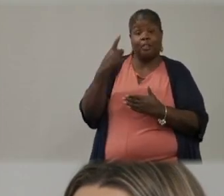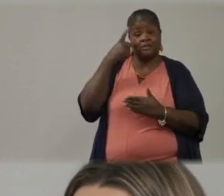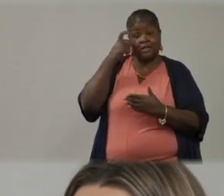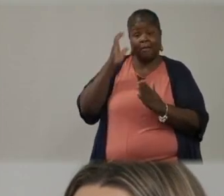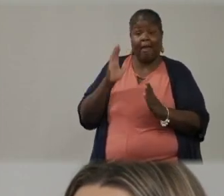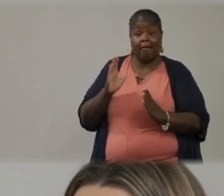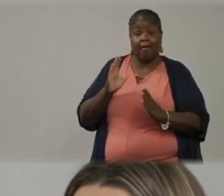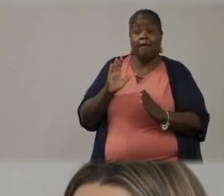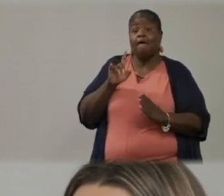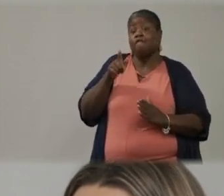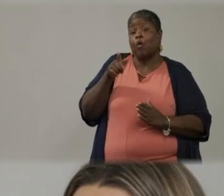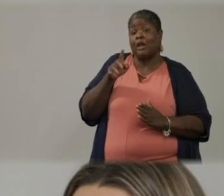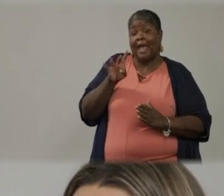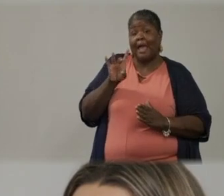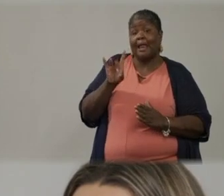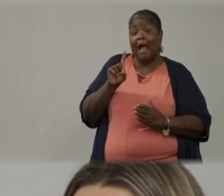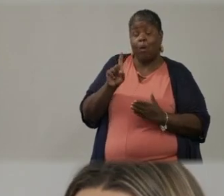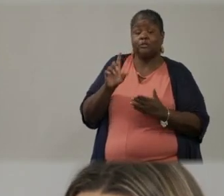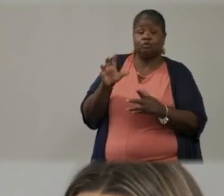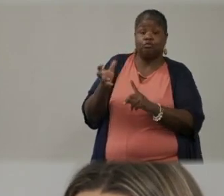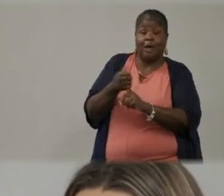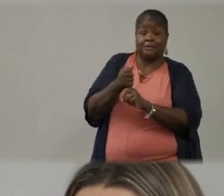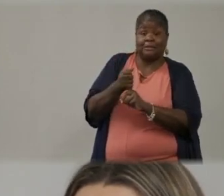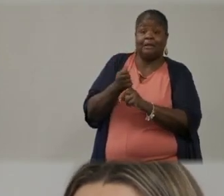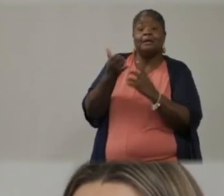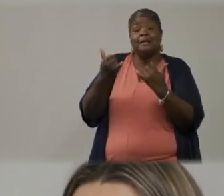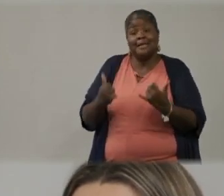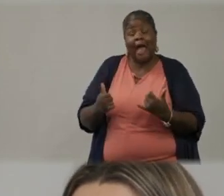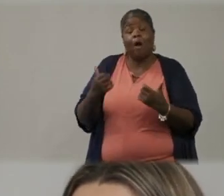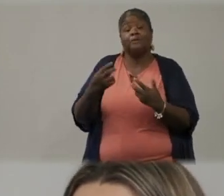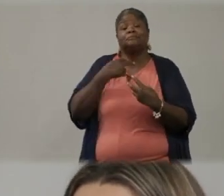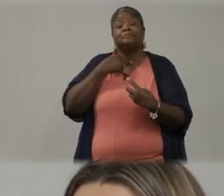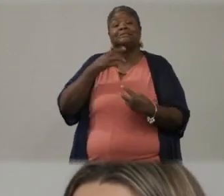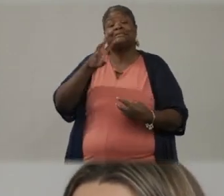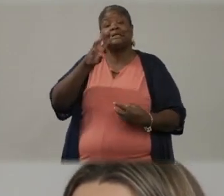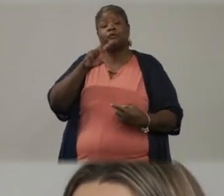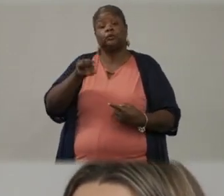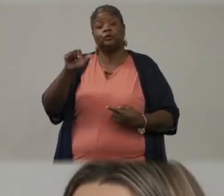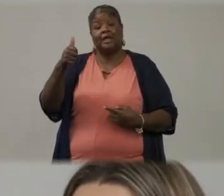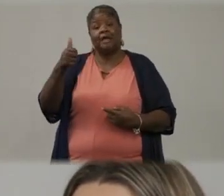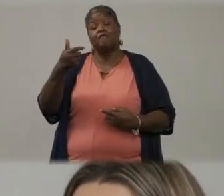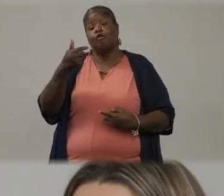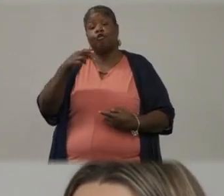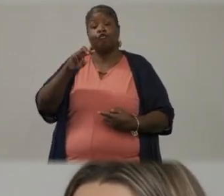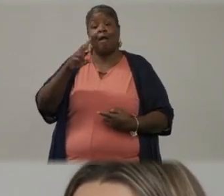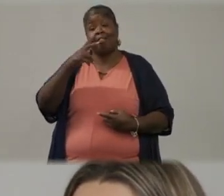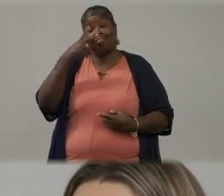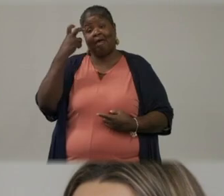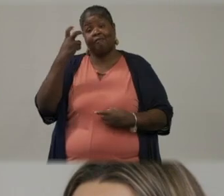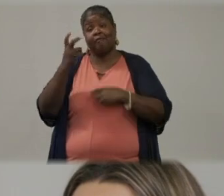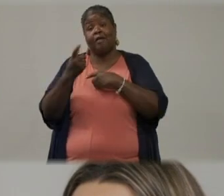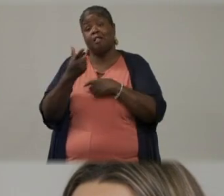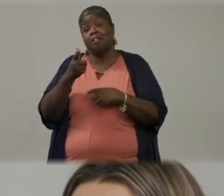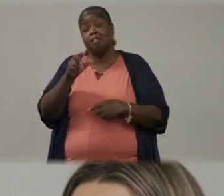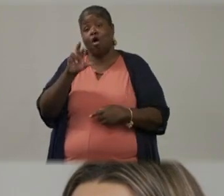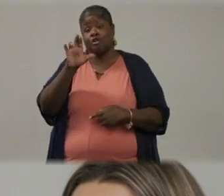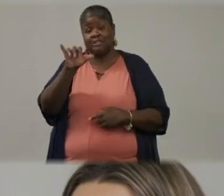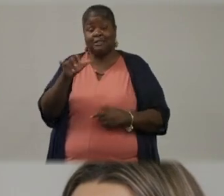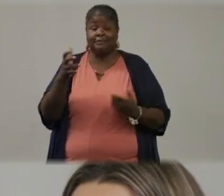In 48 hours, he was arrested, and now he's doing 6 to 10 for grand theft larceny, and all grand